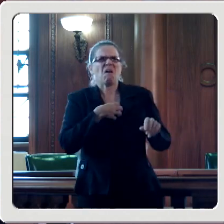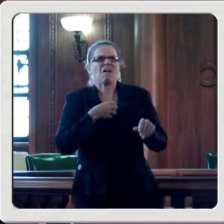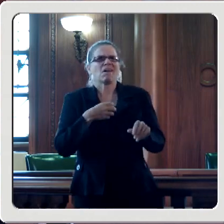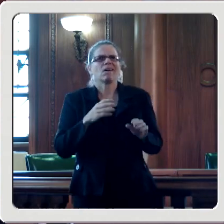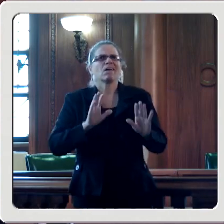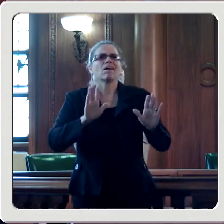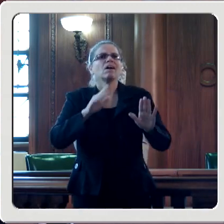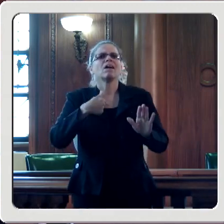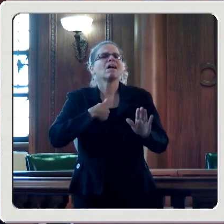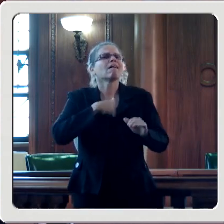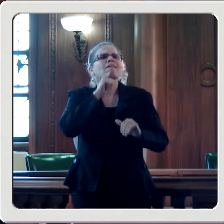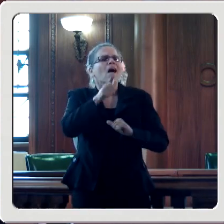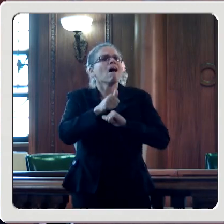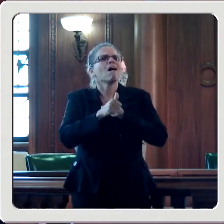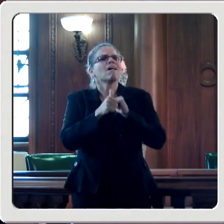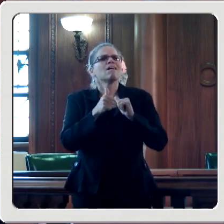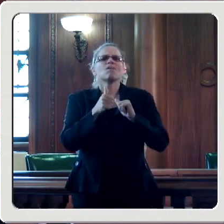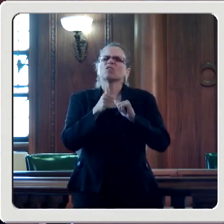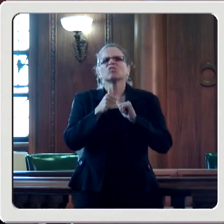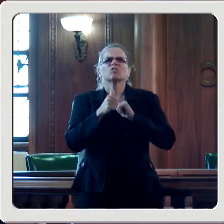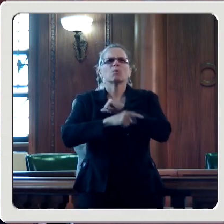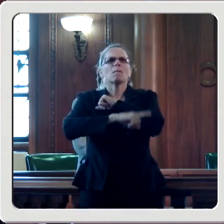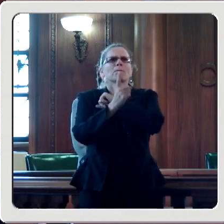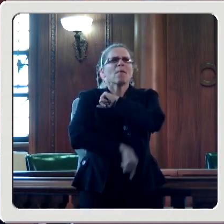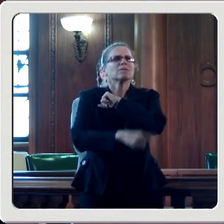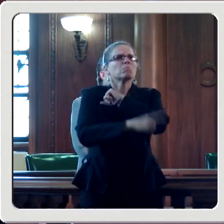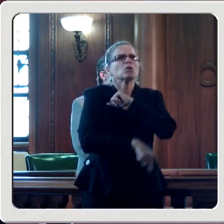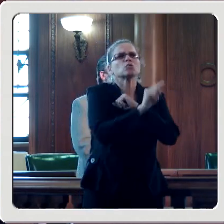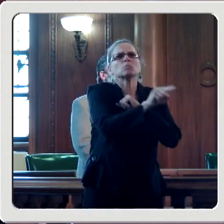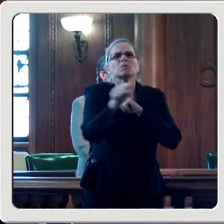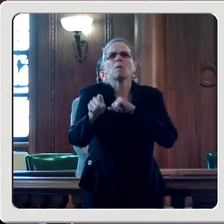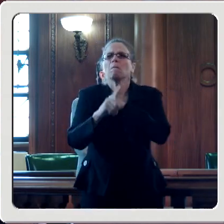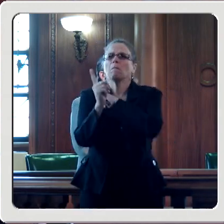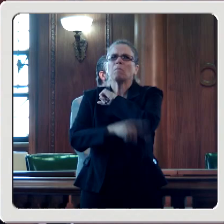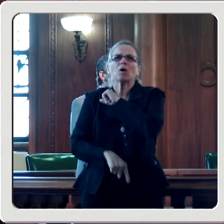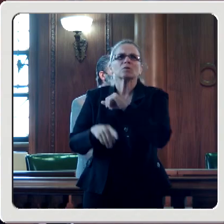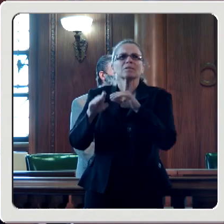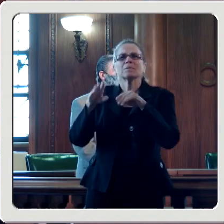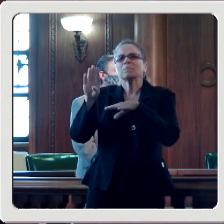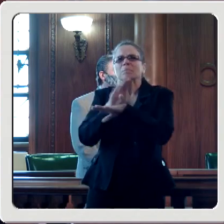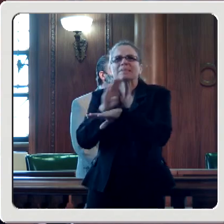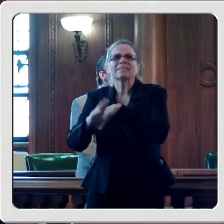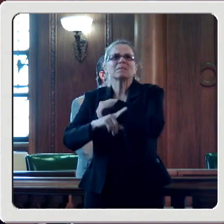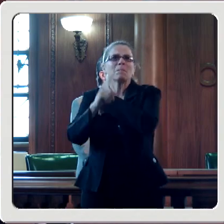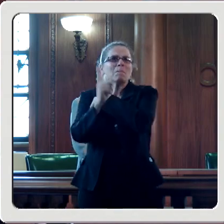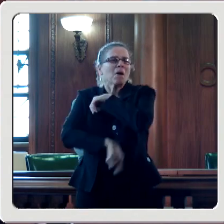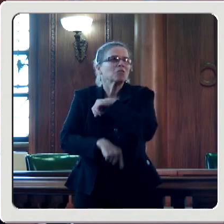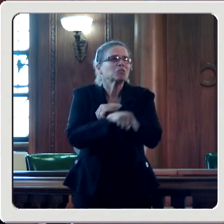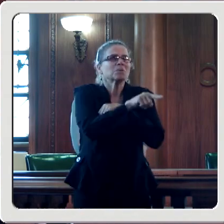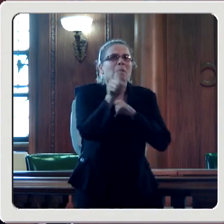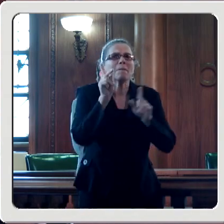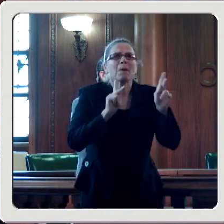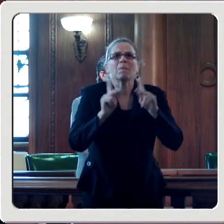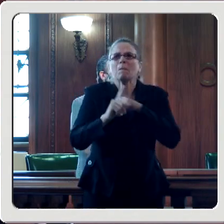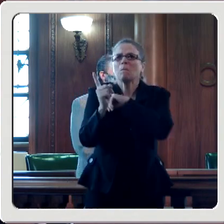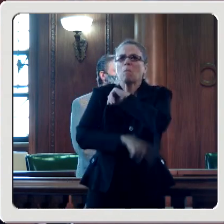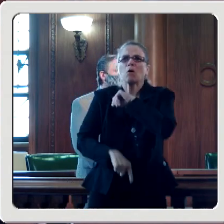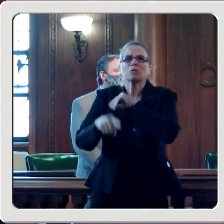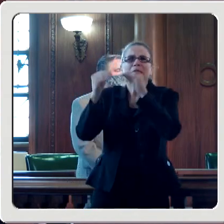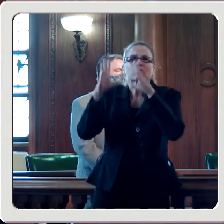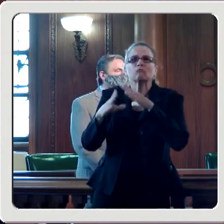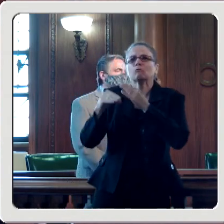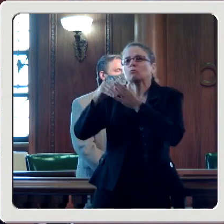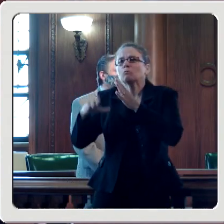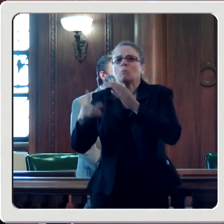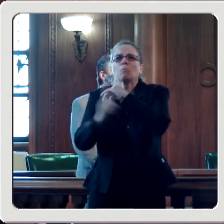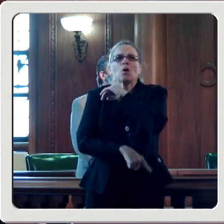anyone, business, any organization, any individuals. What we are trying to do is what the mayor